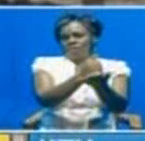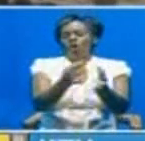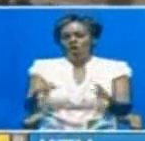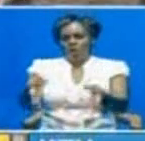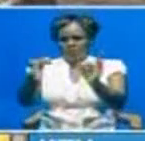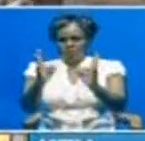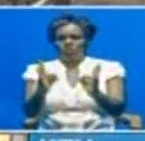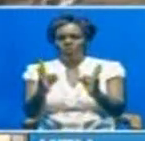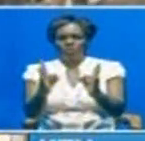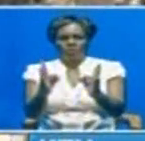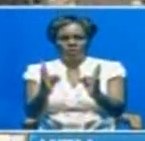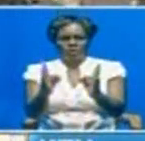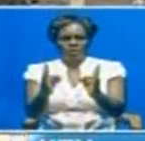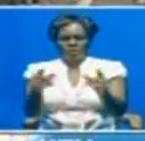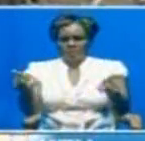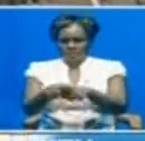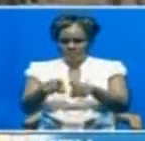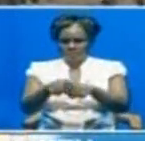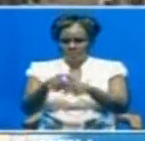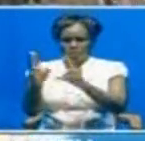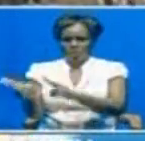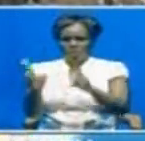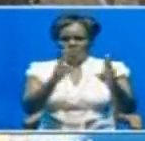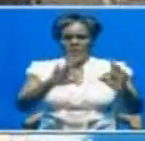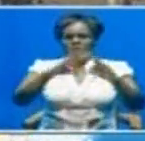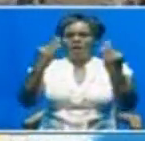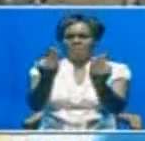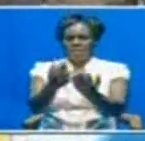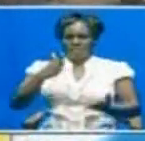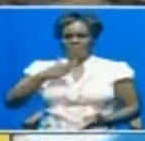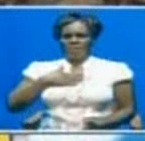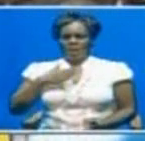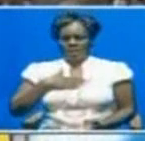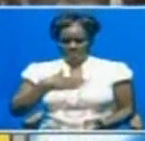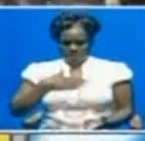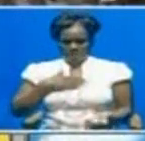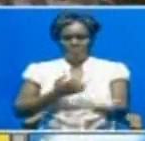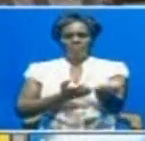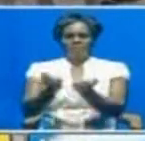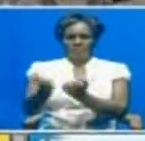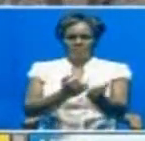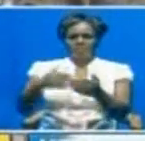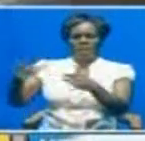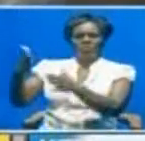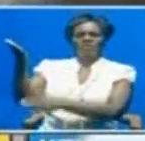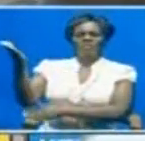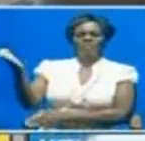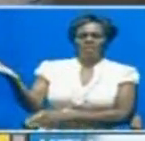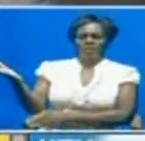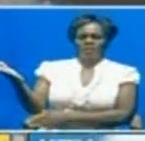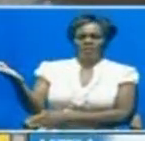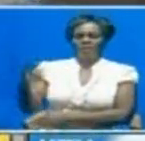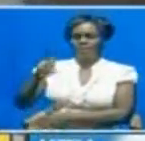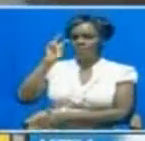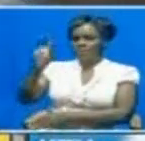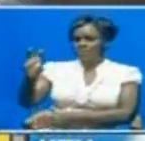officially, as it's a procedure, my family and investments that are out there. And